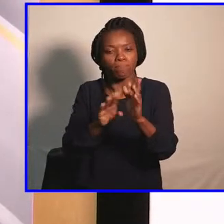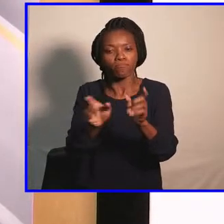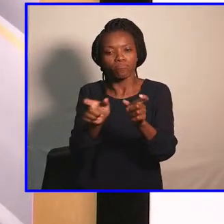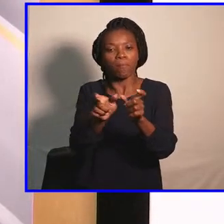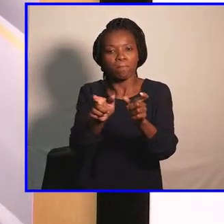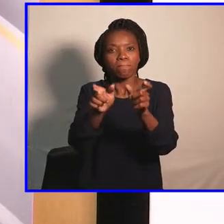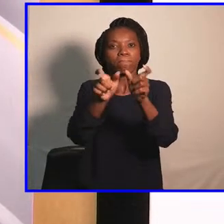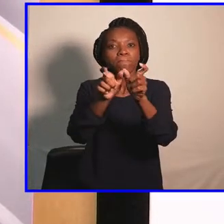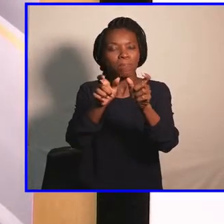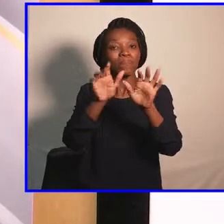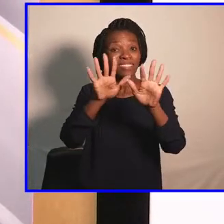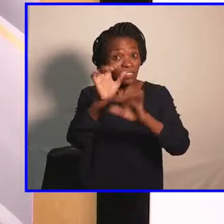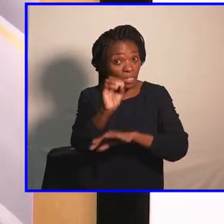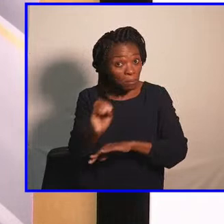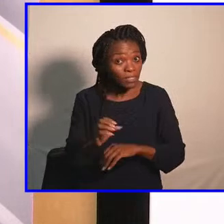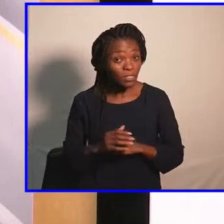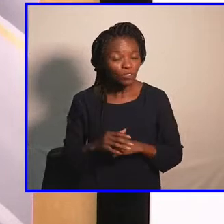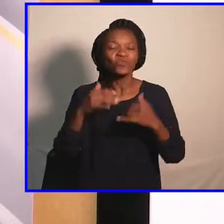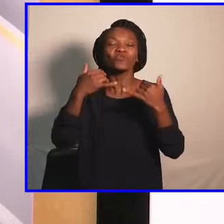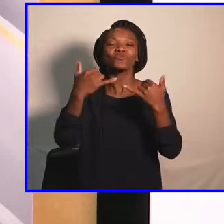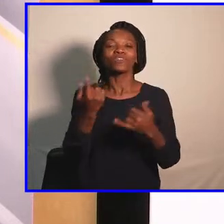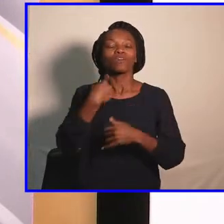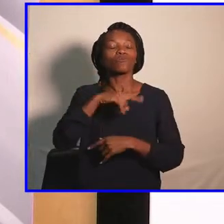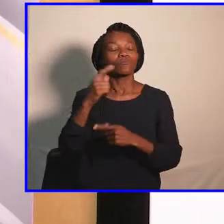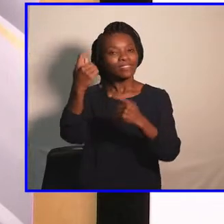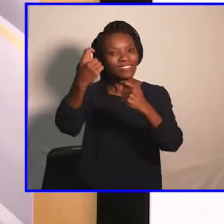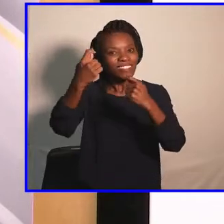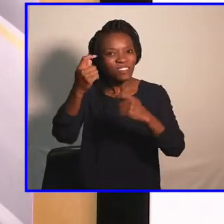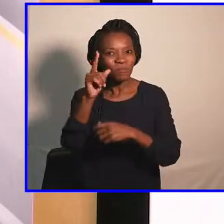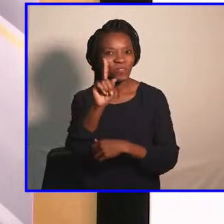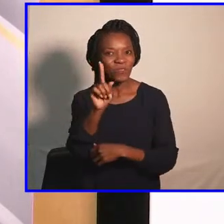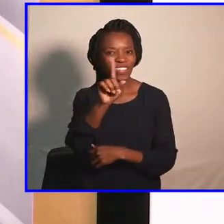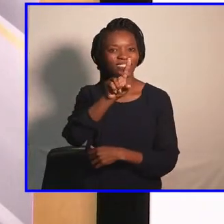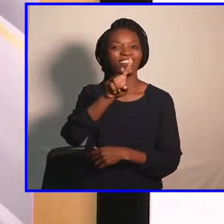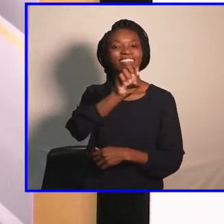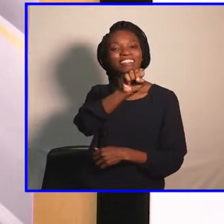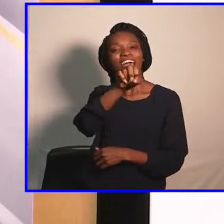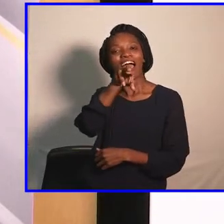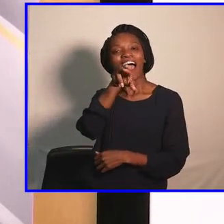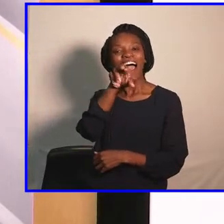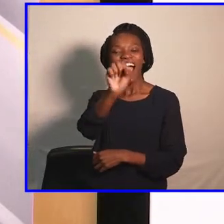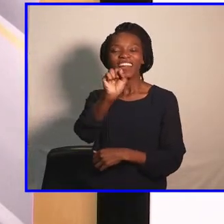Today, we celebrate SARS 25th